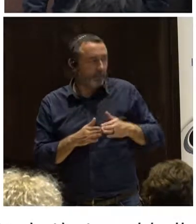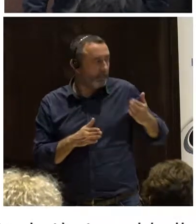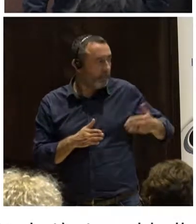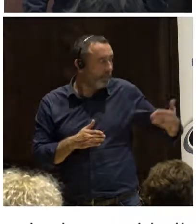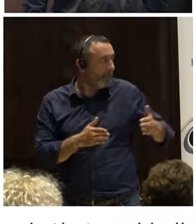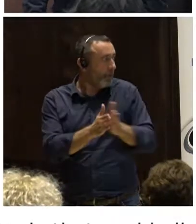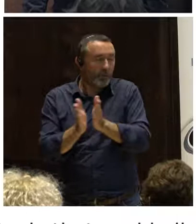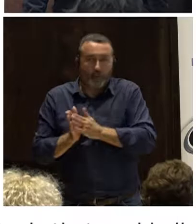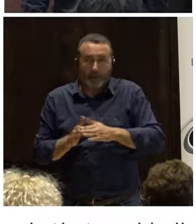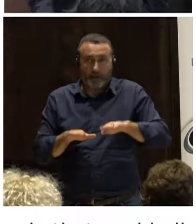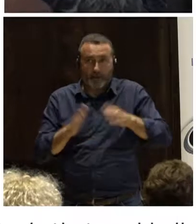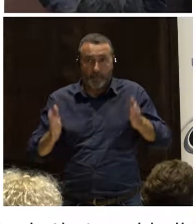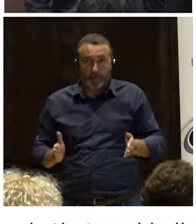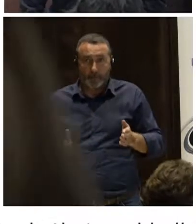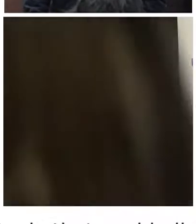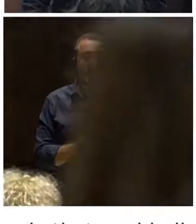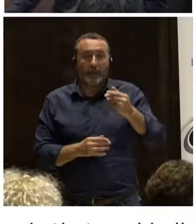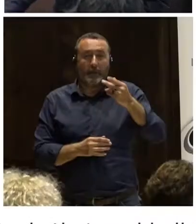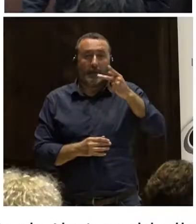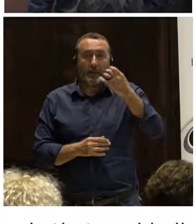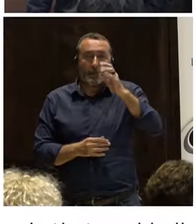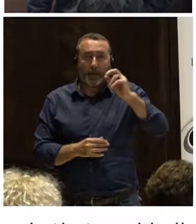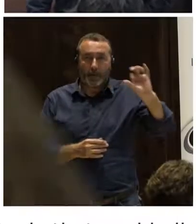Kimberley Adams, Luis Azevedo, and